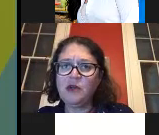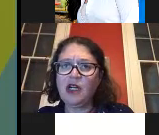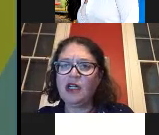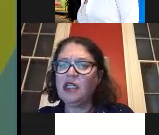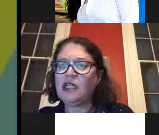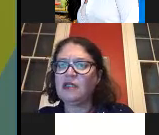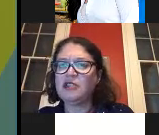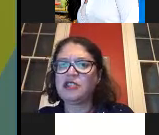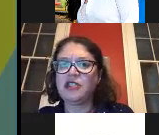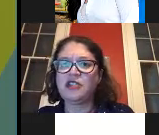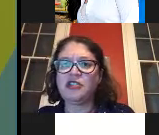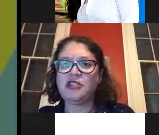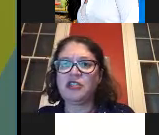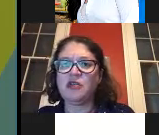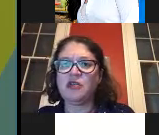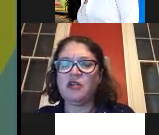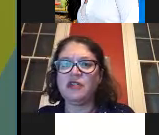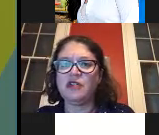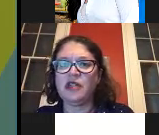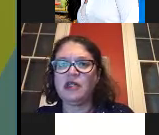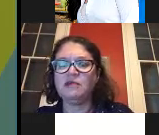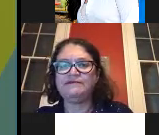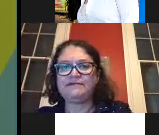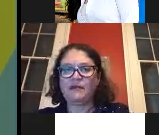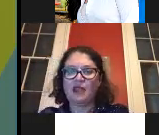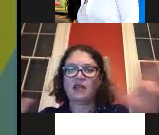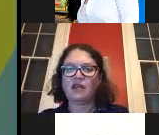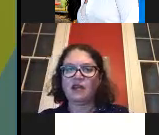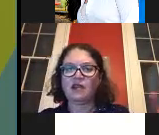for you all, just to go over,